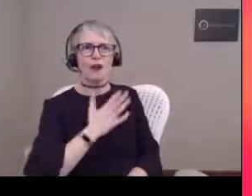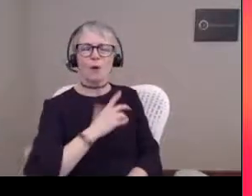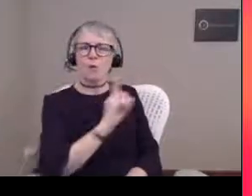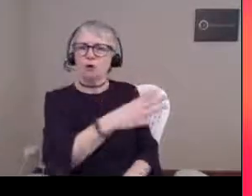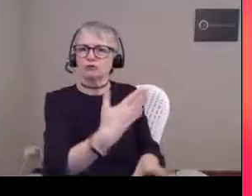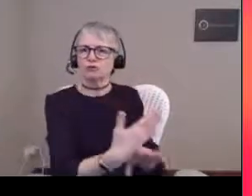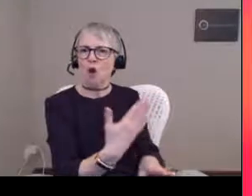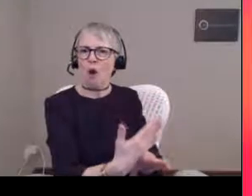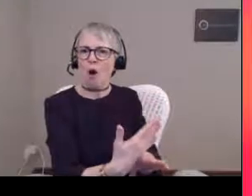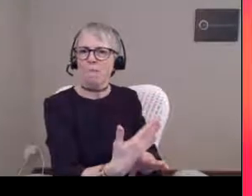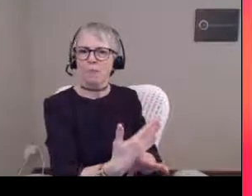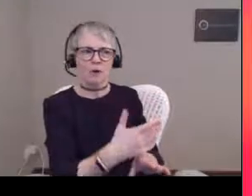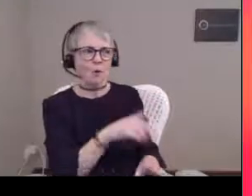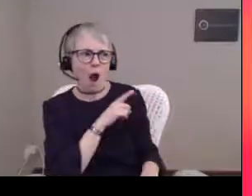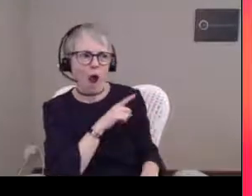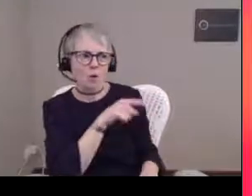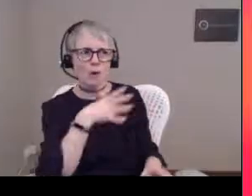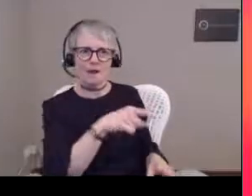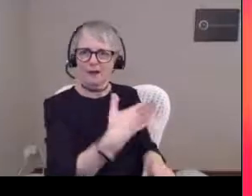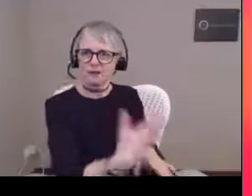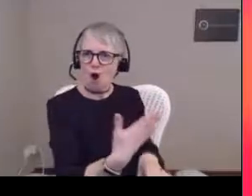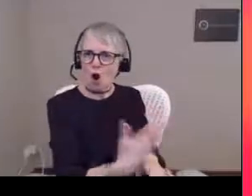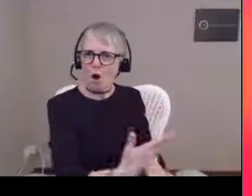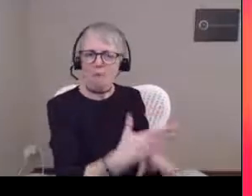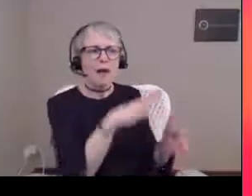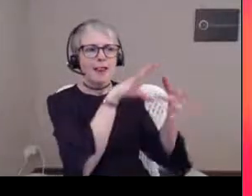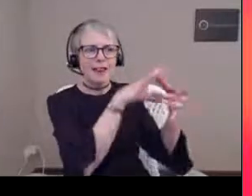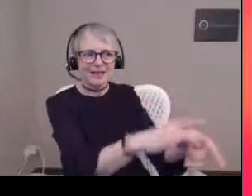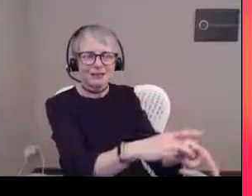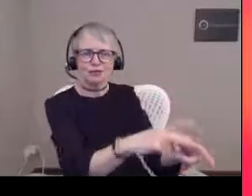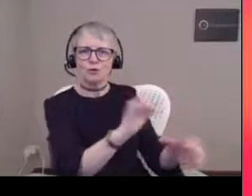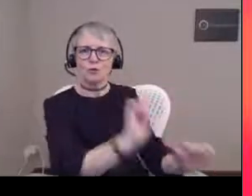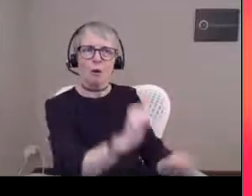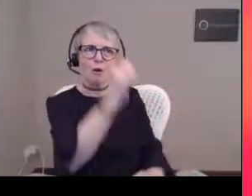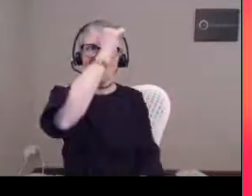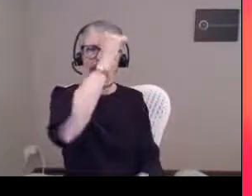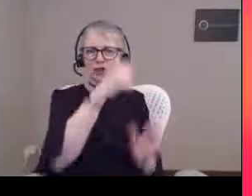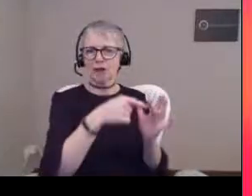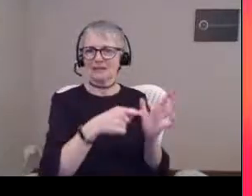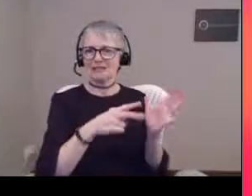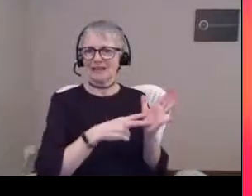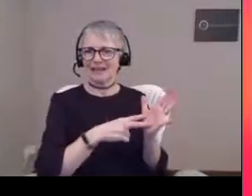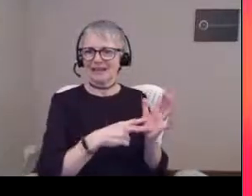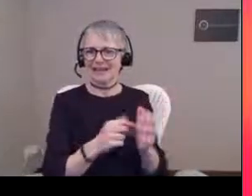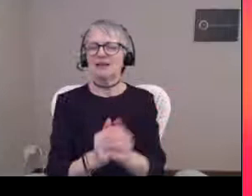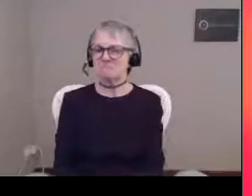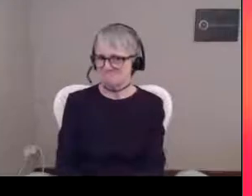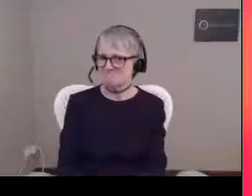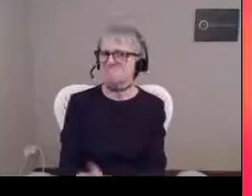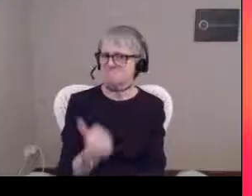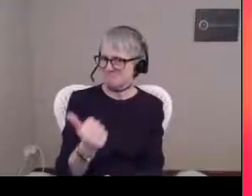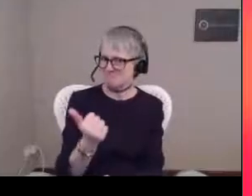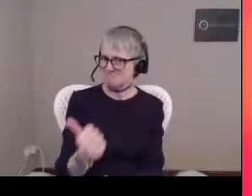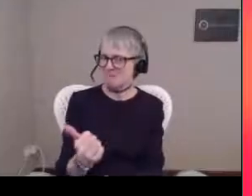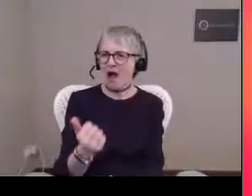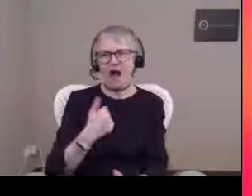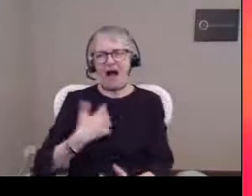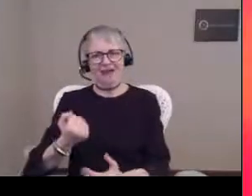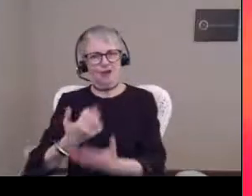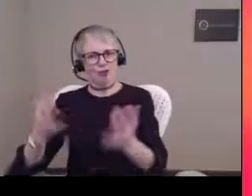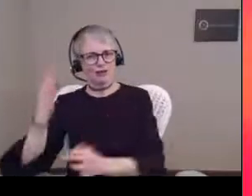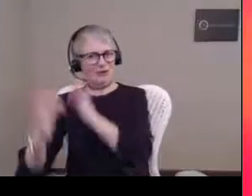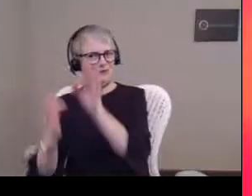connected their CV to ITV in some respects. Fantastic. I've got lots of other questions, but actually, rather than me hogging it